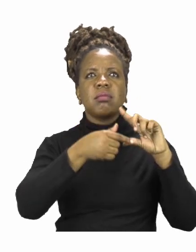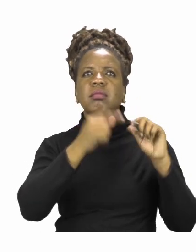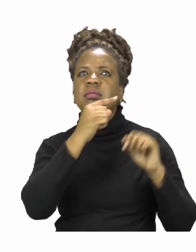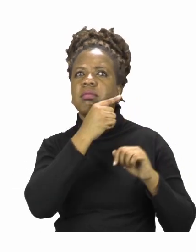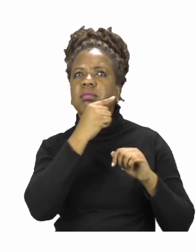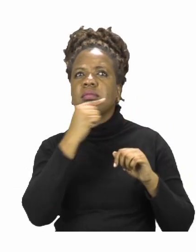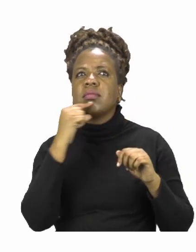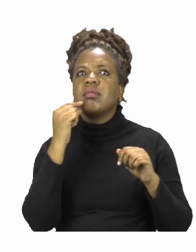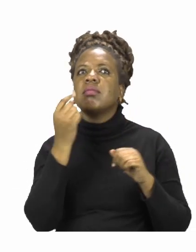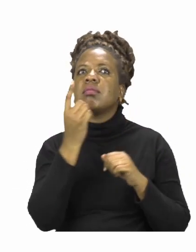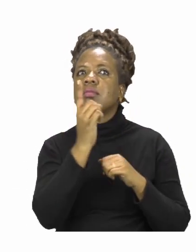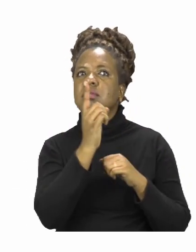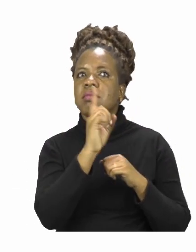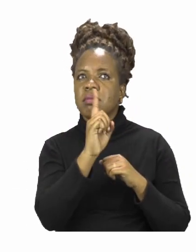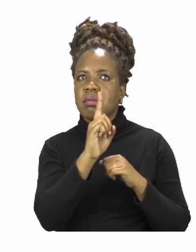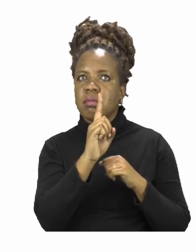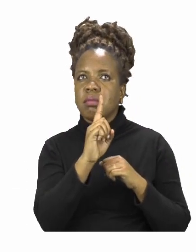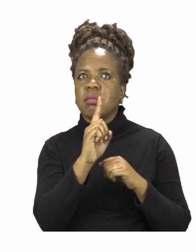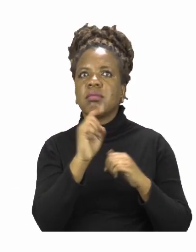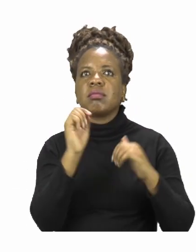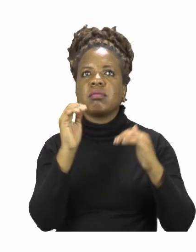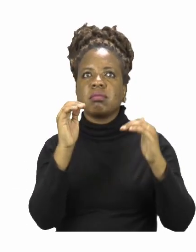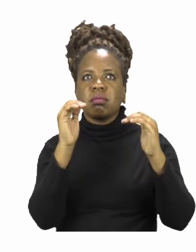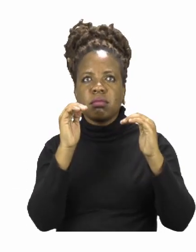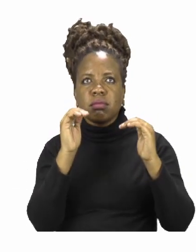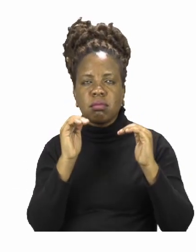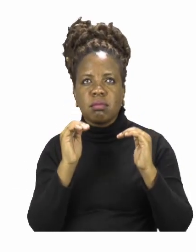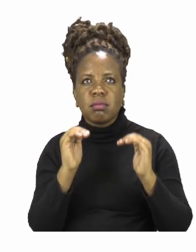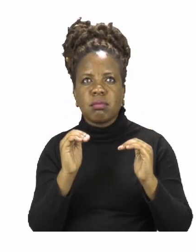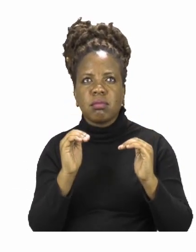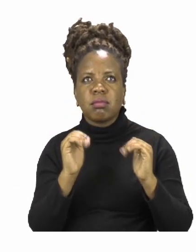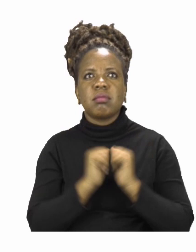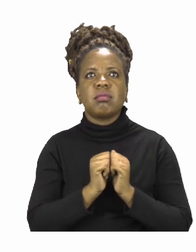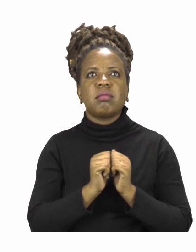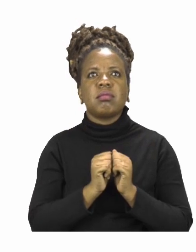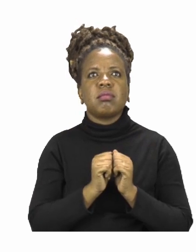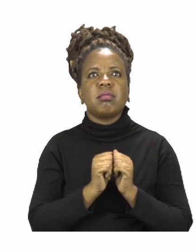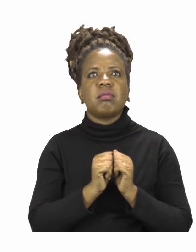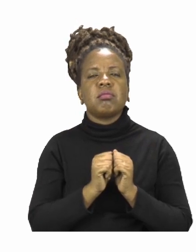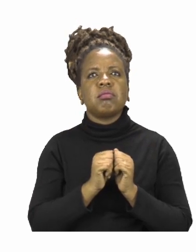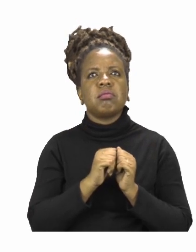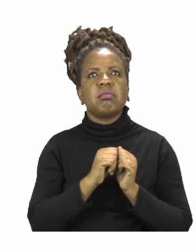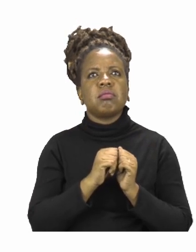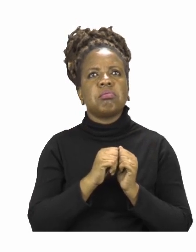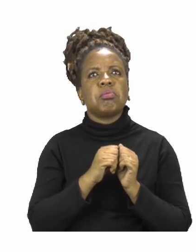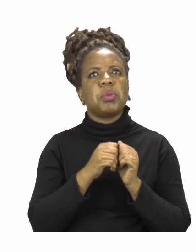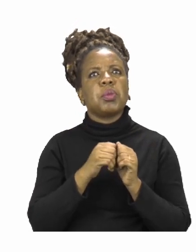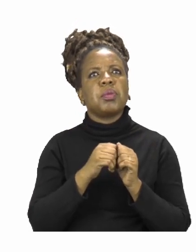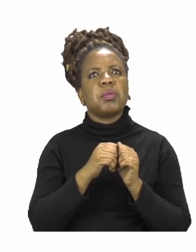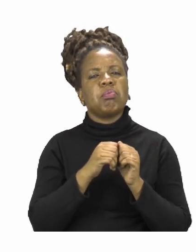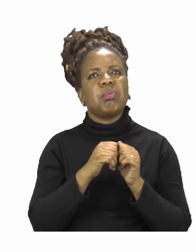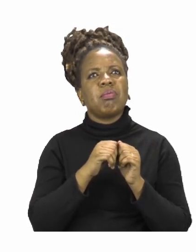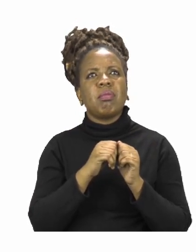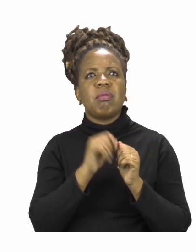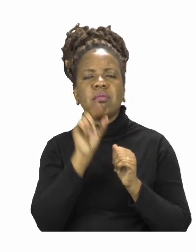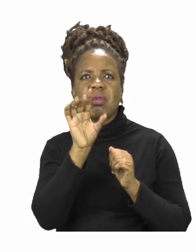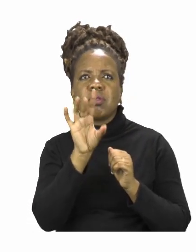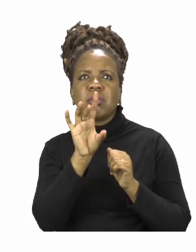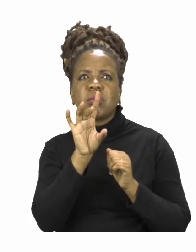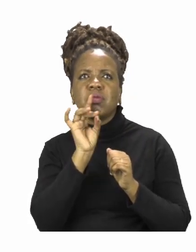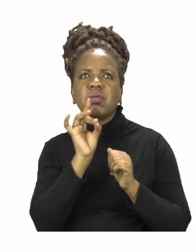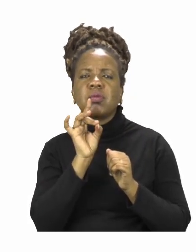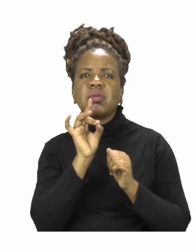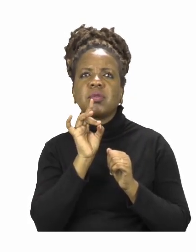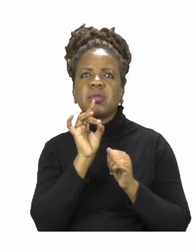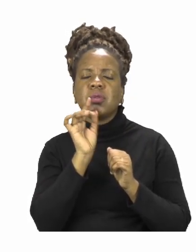the shapes of the items we can see below. Now, let's take a look at some of them. I've decided to help you